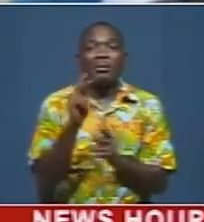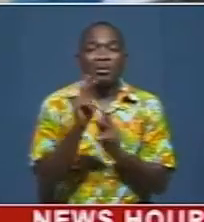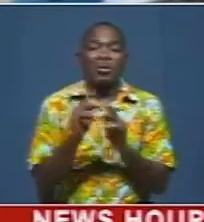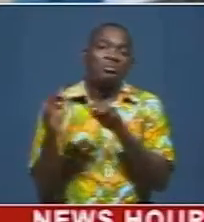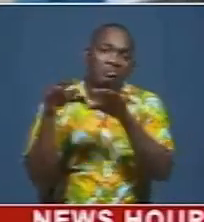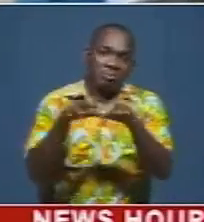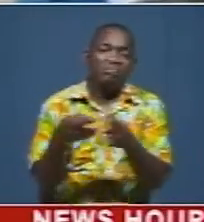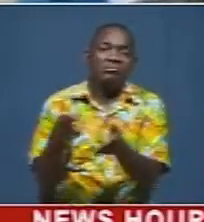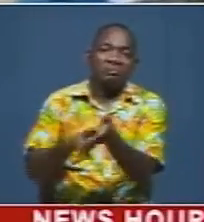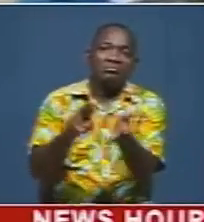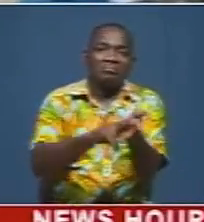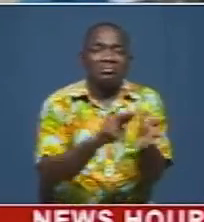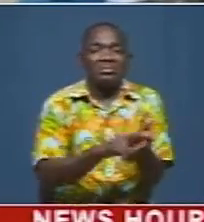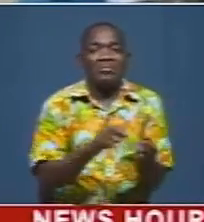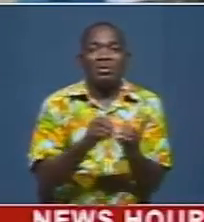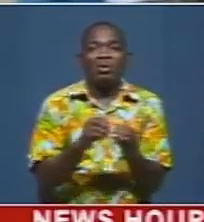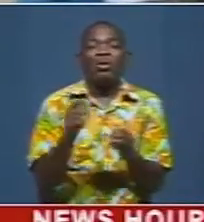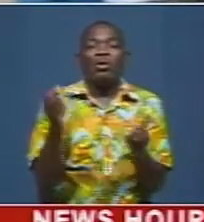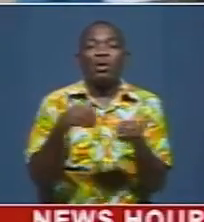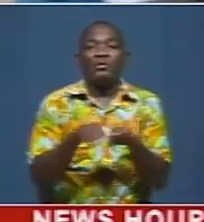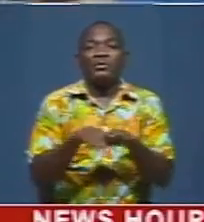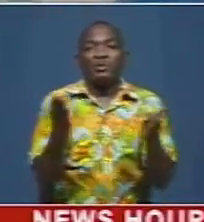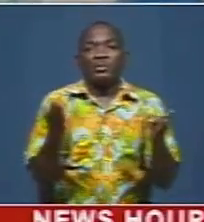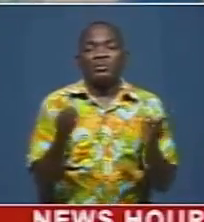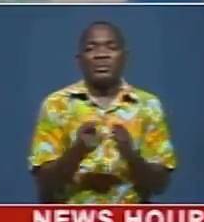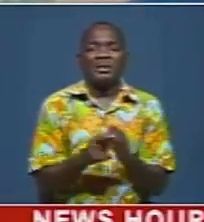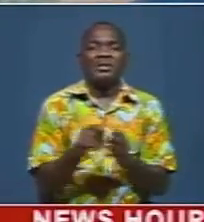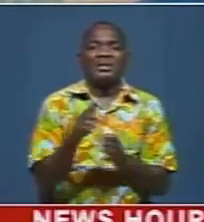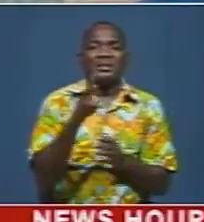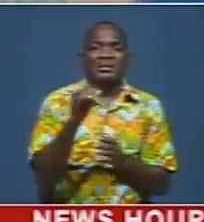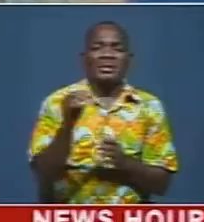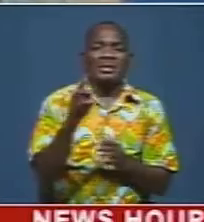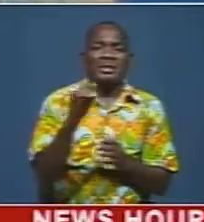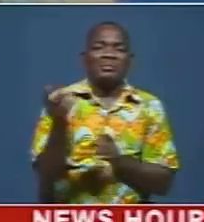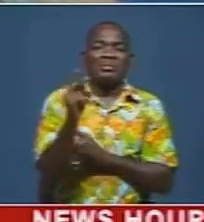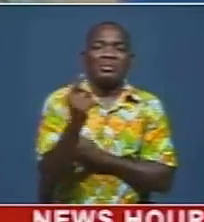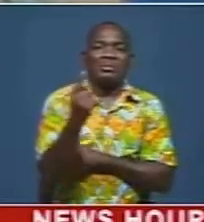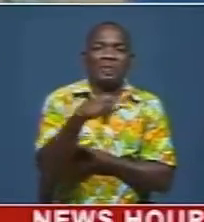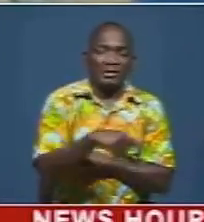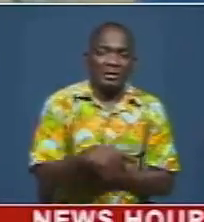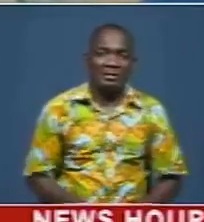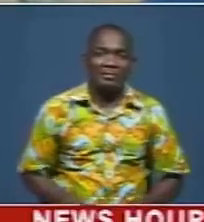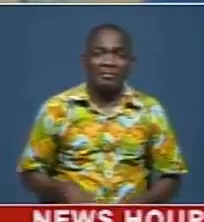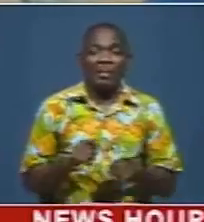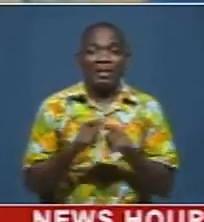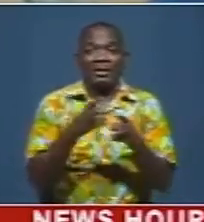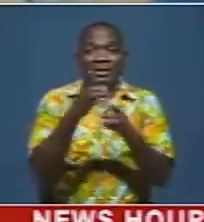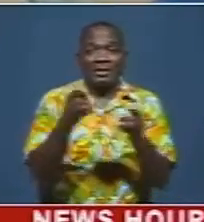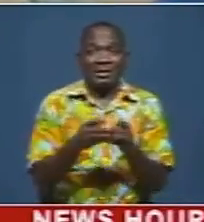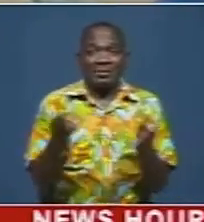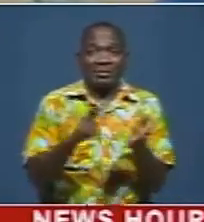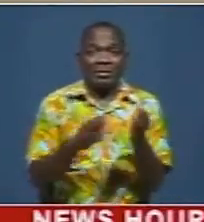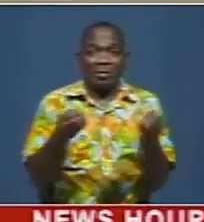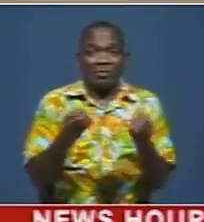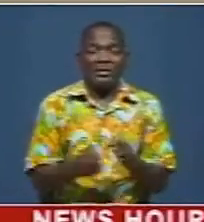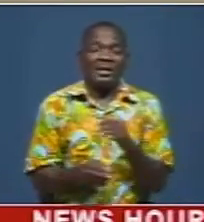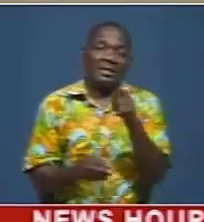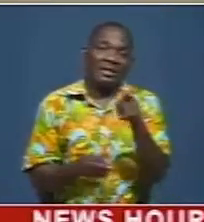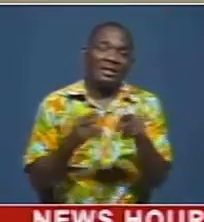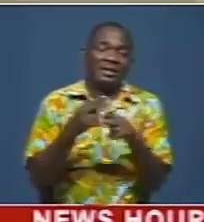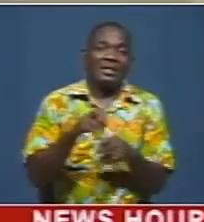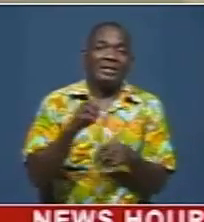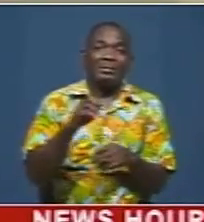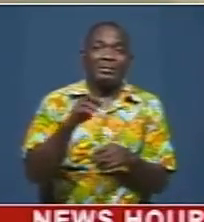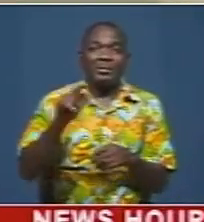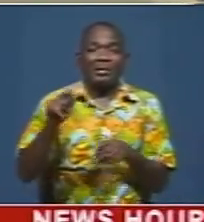been very high, with the office recording between 70 and 80 people in a day. The district registration officer, Mr.